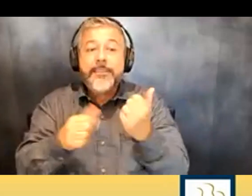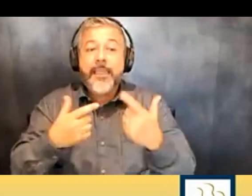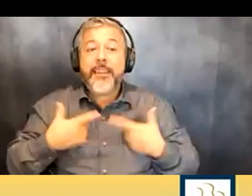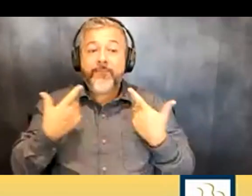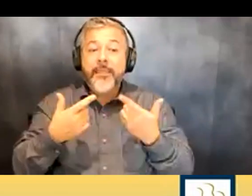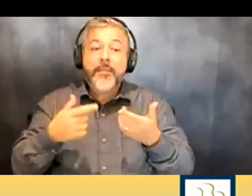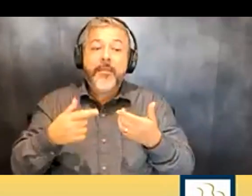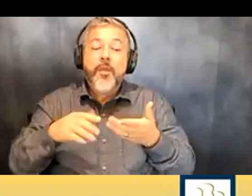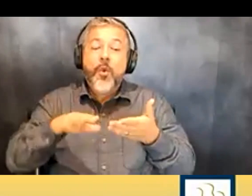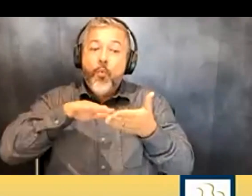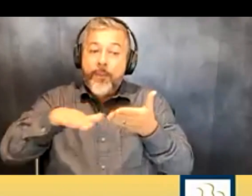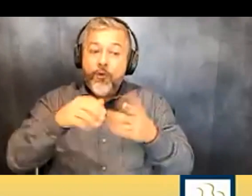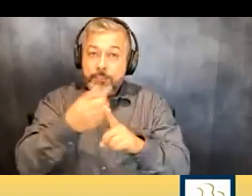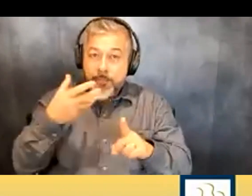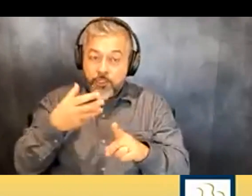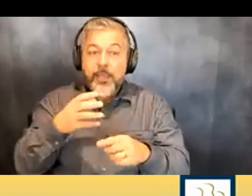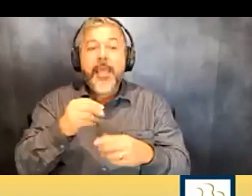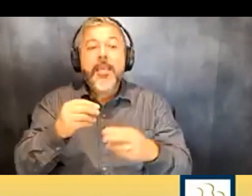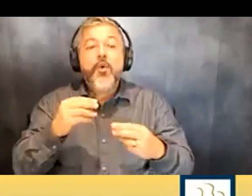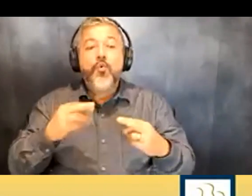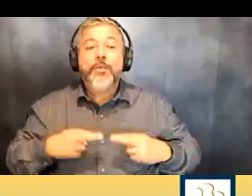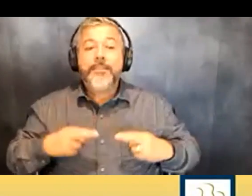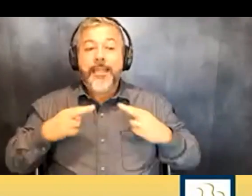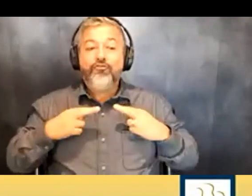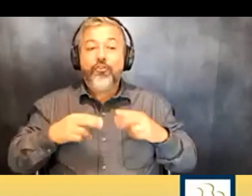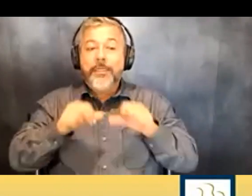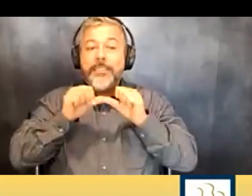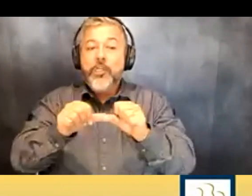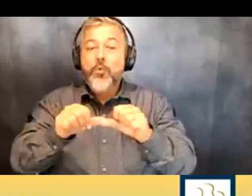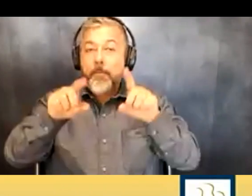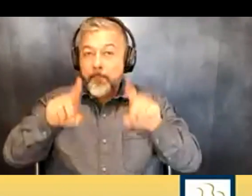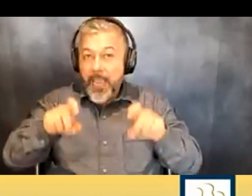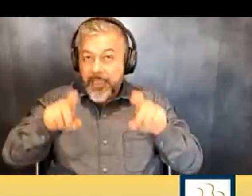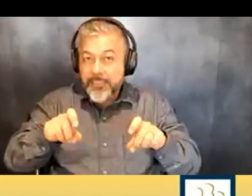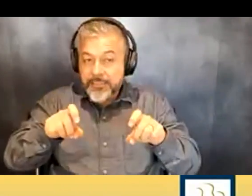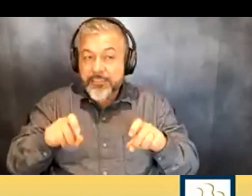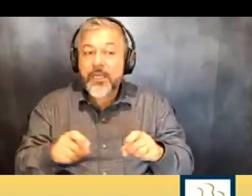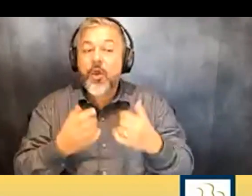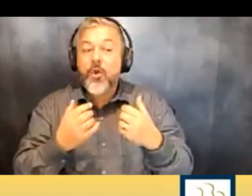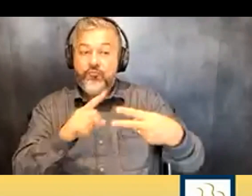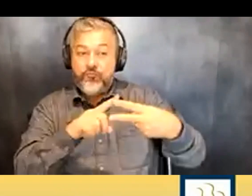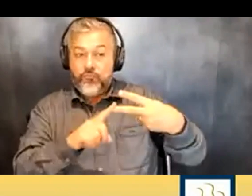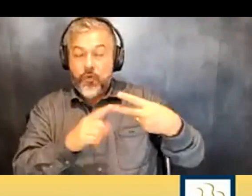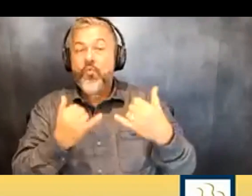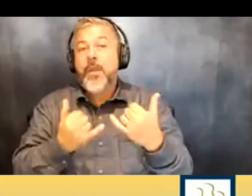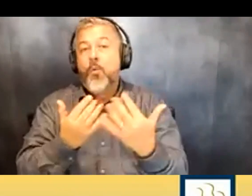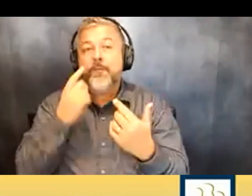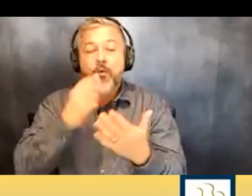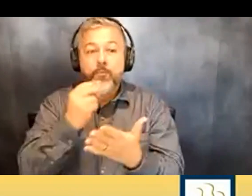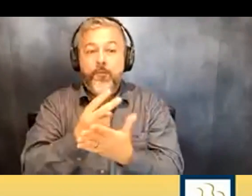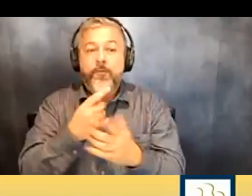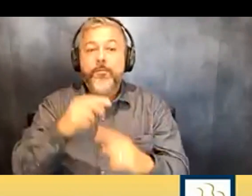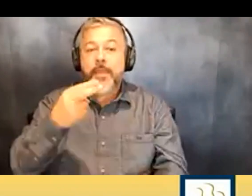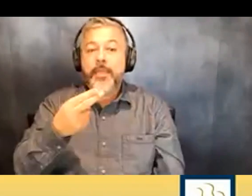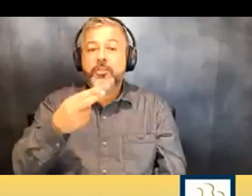and the residential continuum pilots that are right now waiting for approval through the HCBS spending plan.